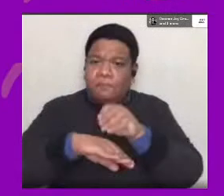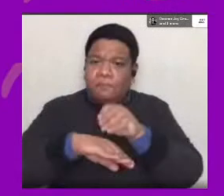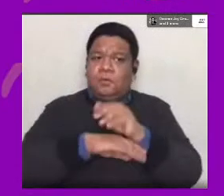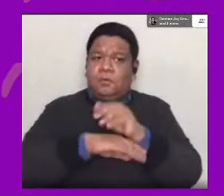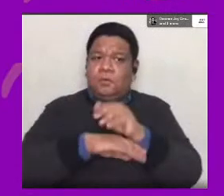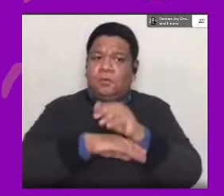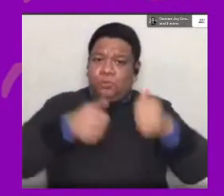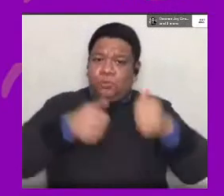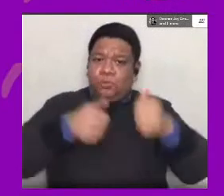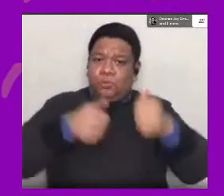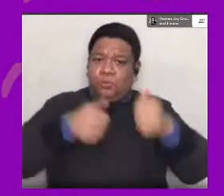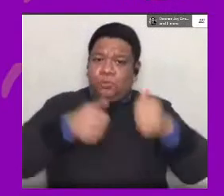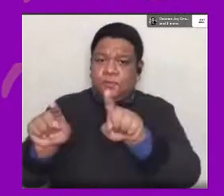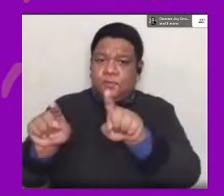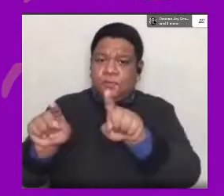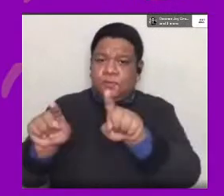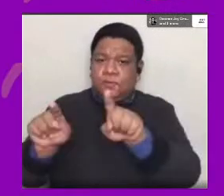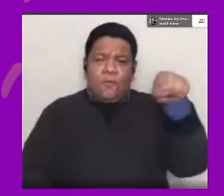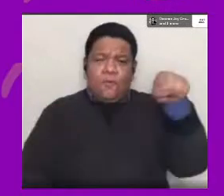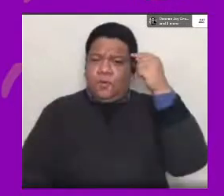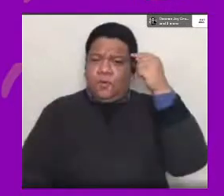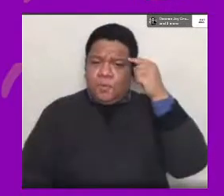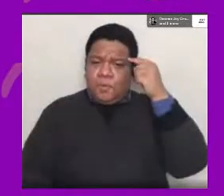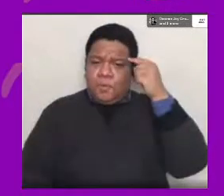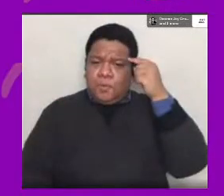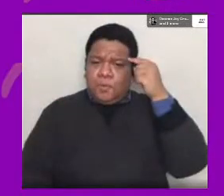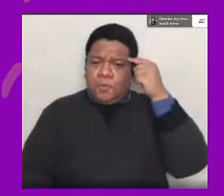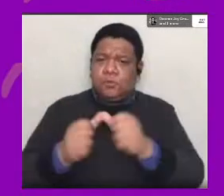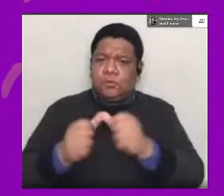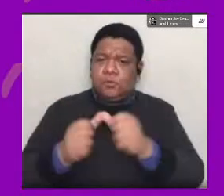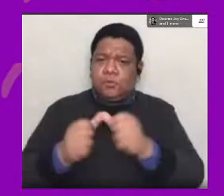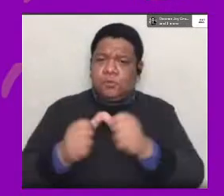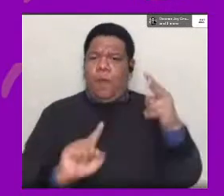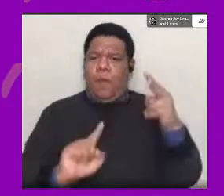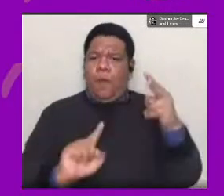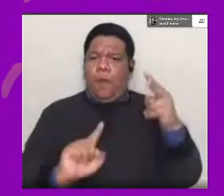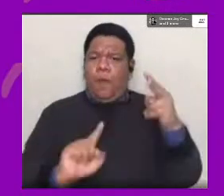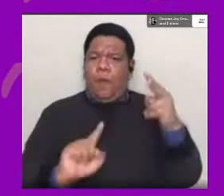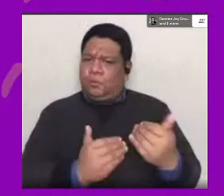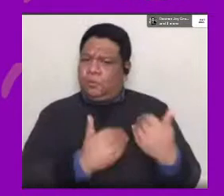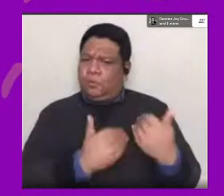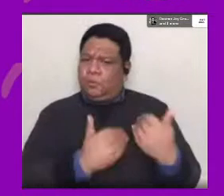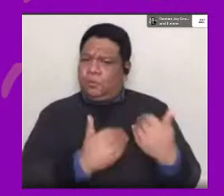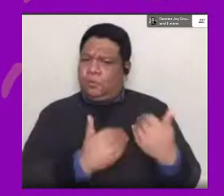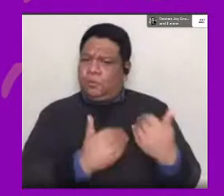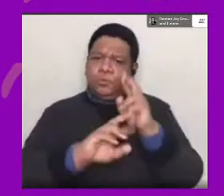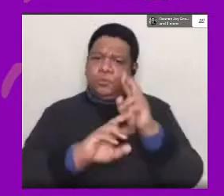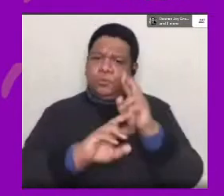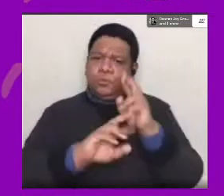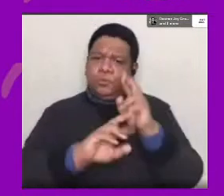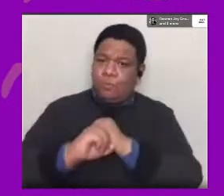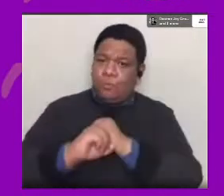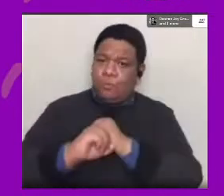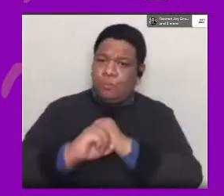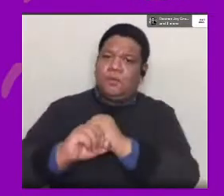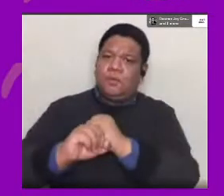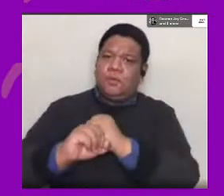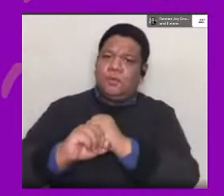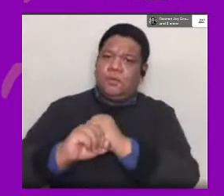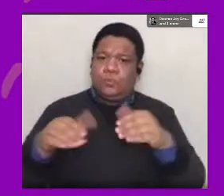state agencies on their implementation of the obligations to respect, protect, and fulfill human